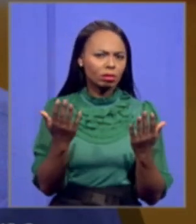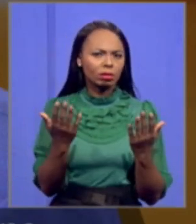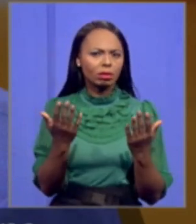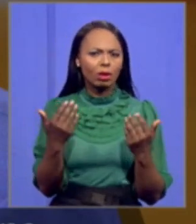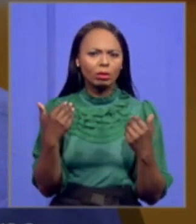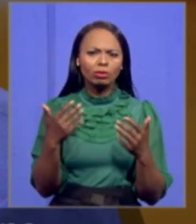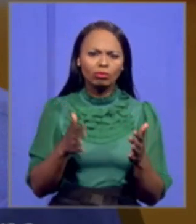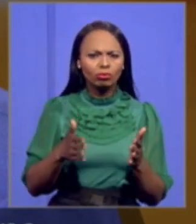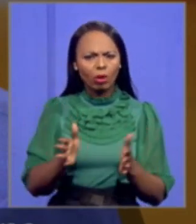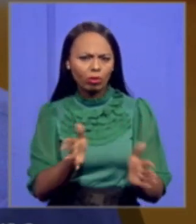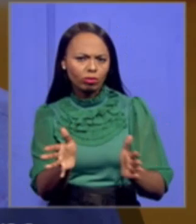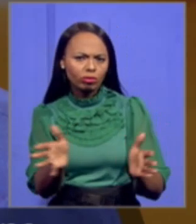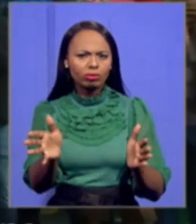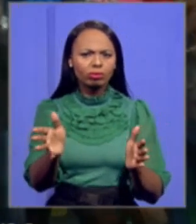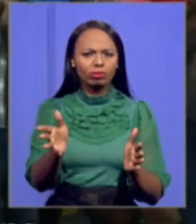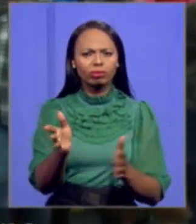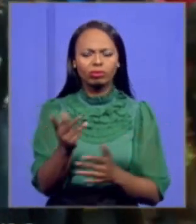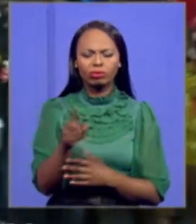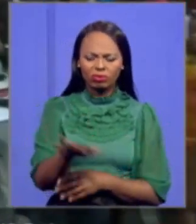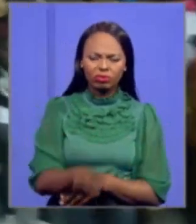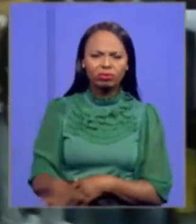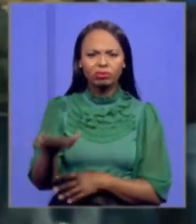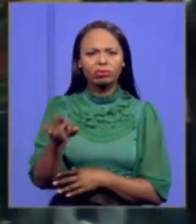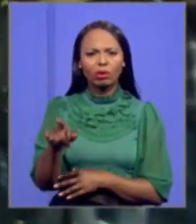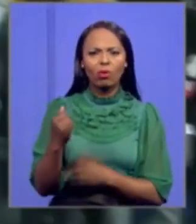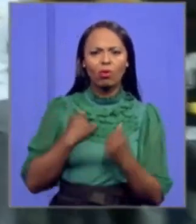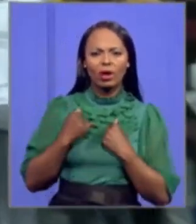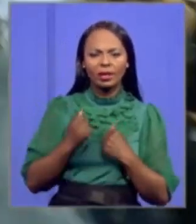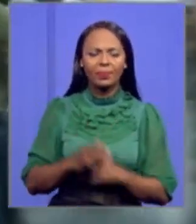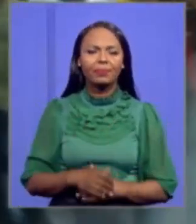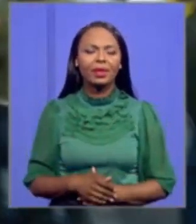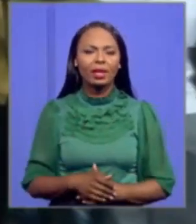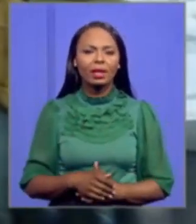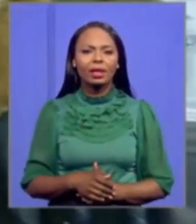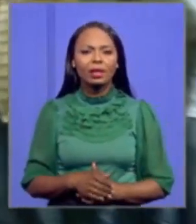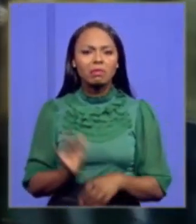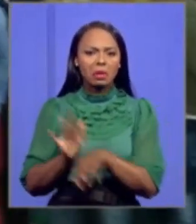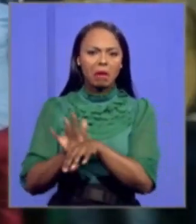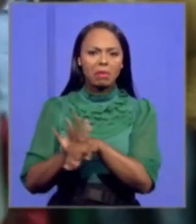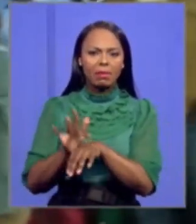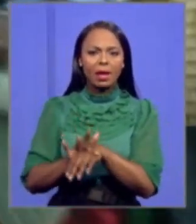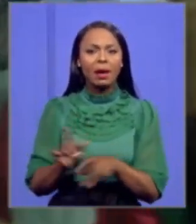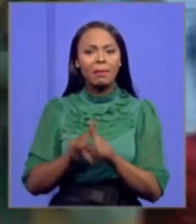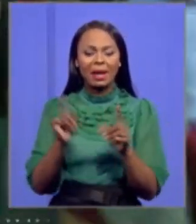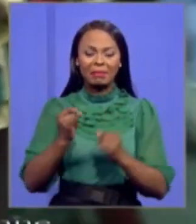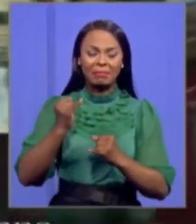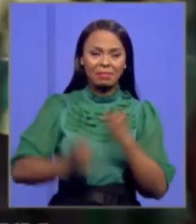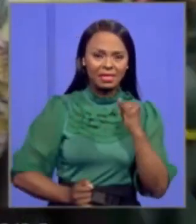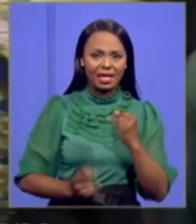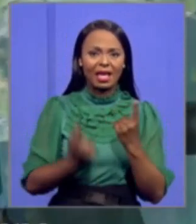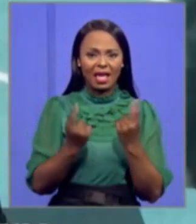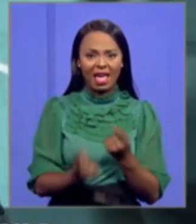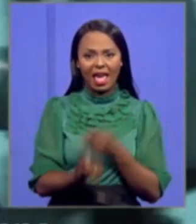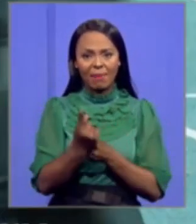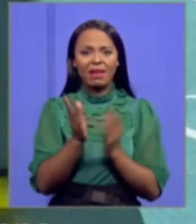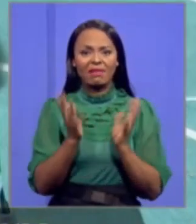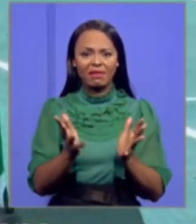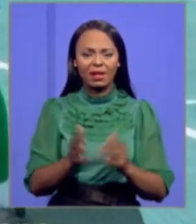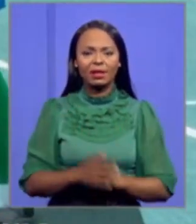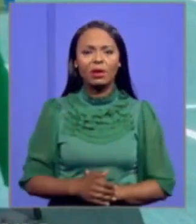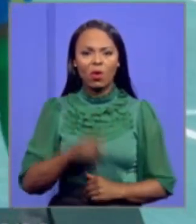and rush football of Rwanda. Dino tša Rwanda di nušitšwe morago ga diphošo tša lemorago la